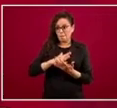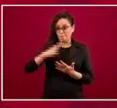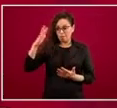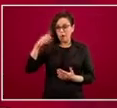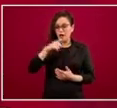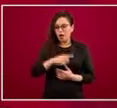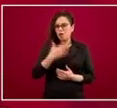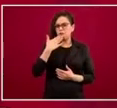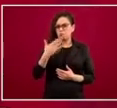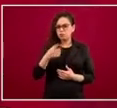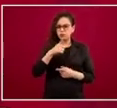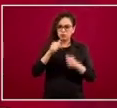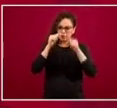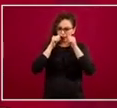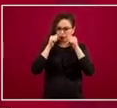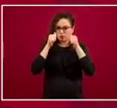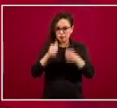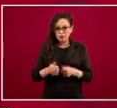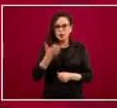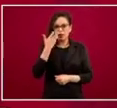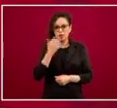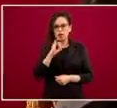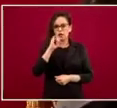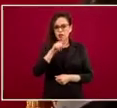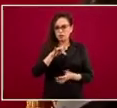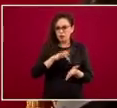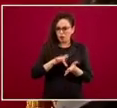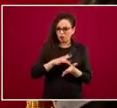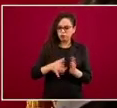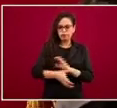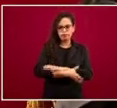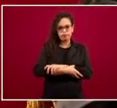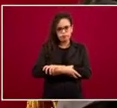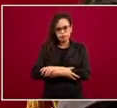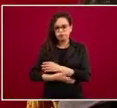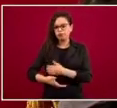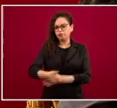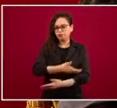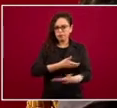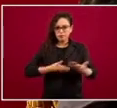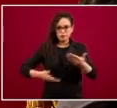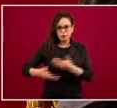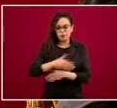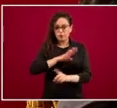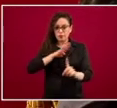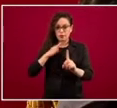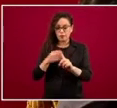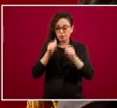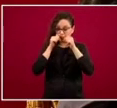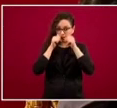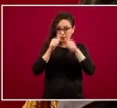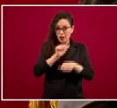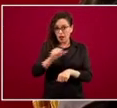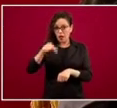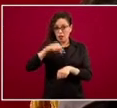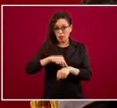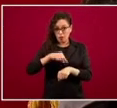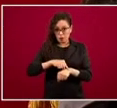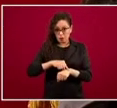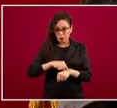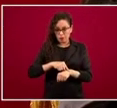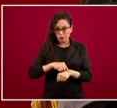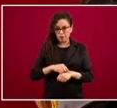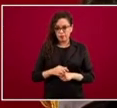For the most part, the private sector has been responsive, has been willing to